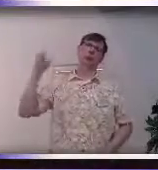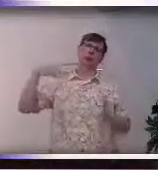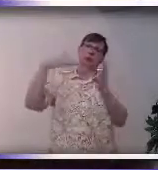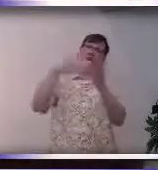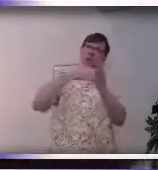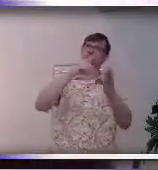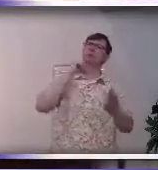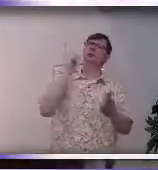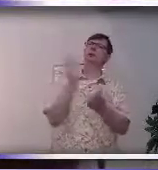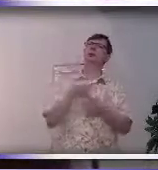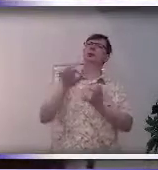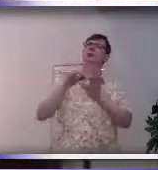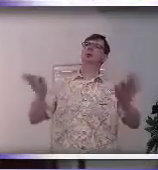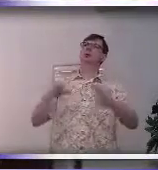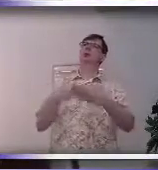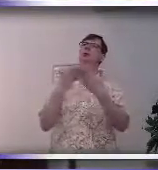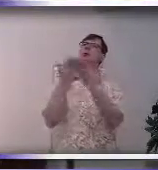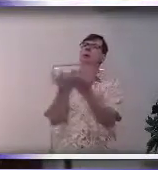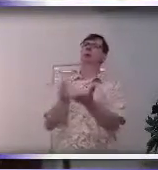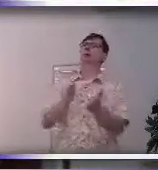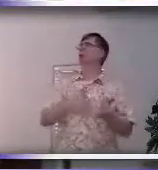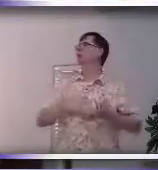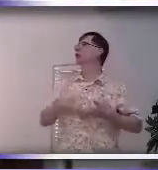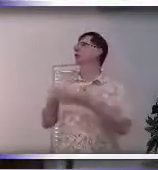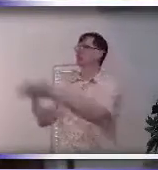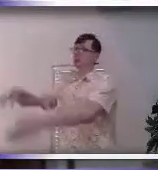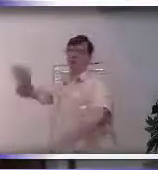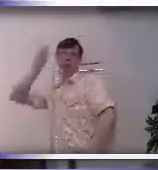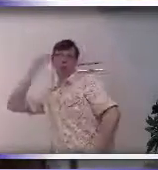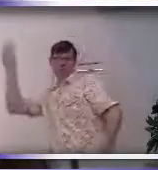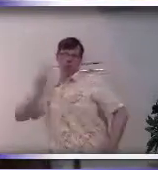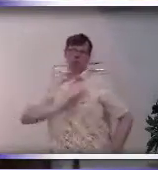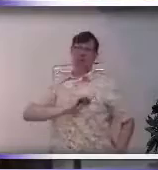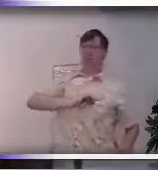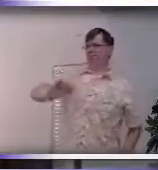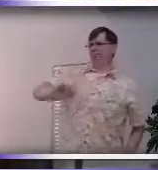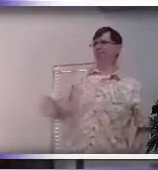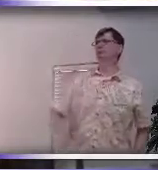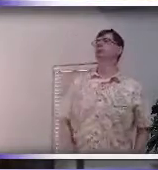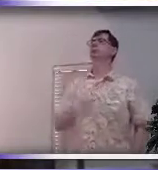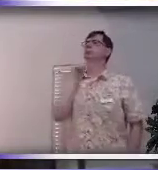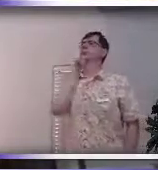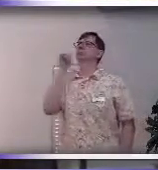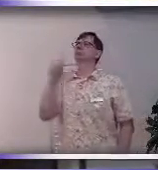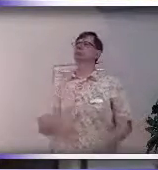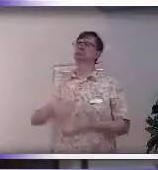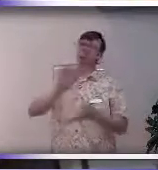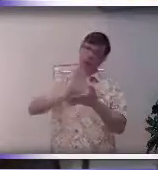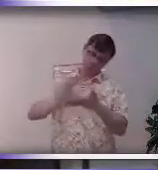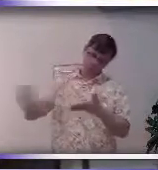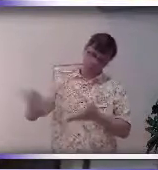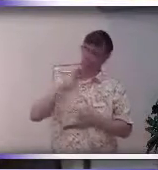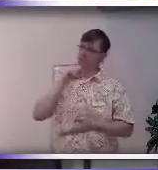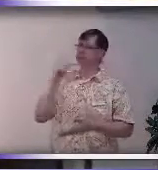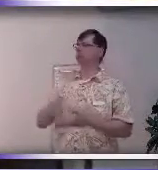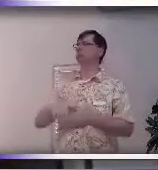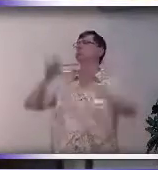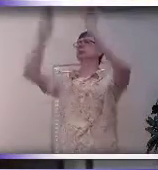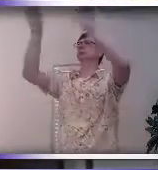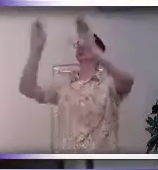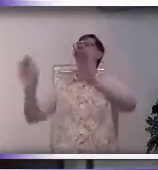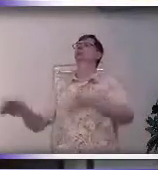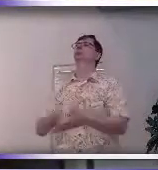textbook, we are given 3 promises. What Ernest Holmes wrote is that all of the great mystics have